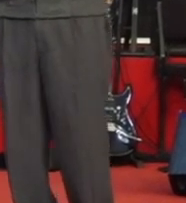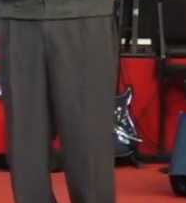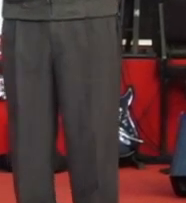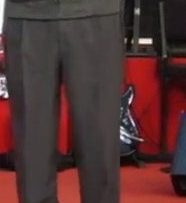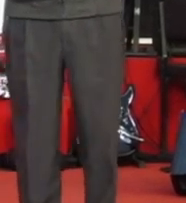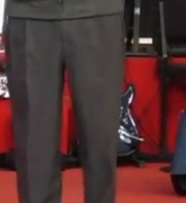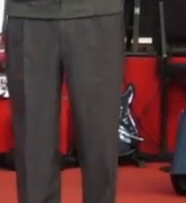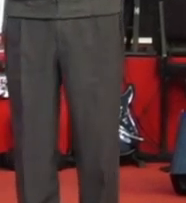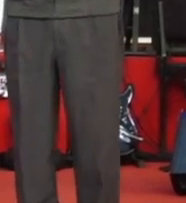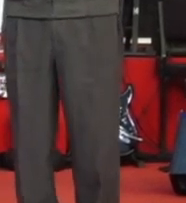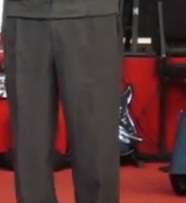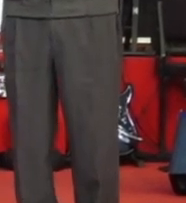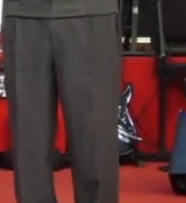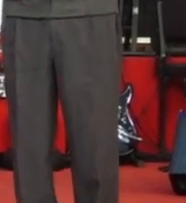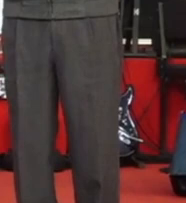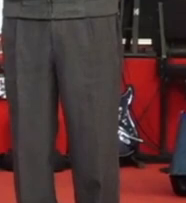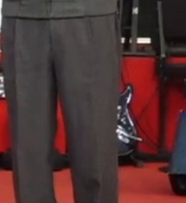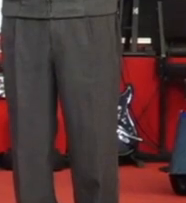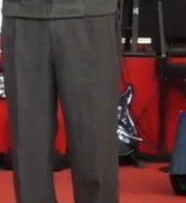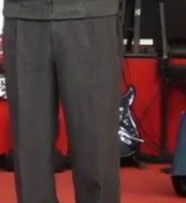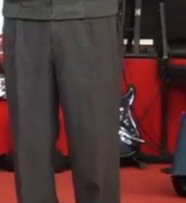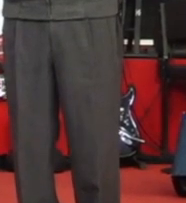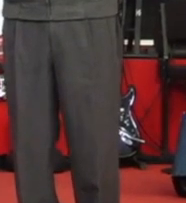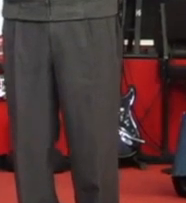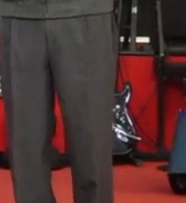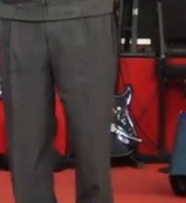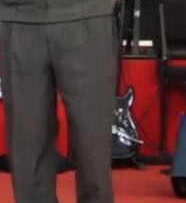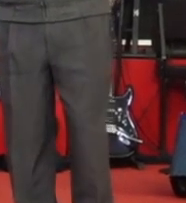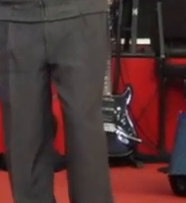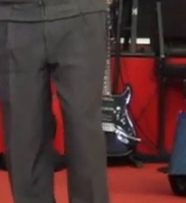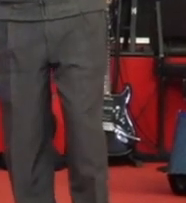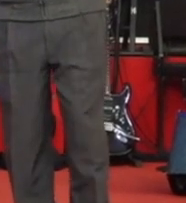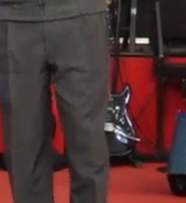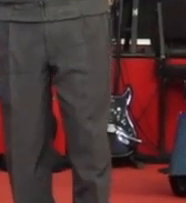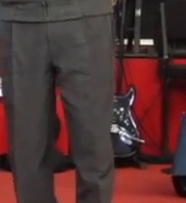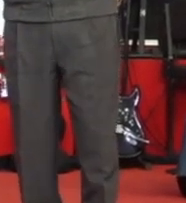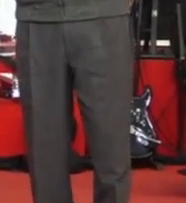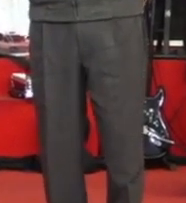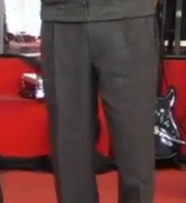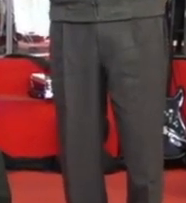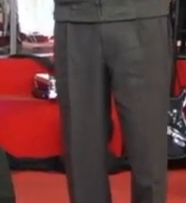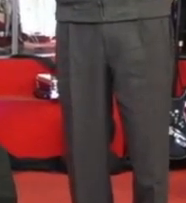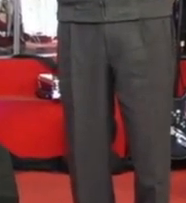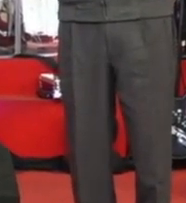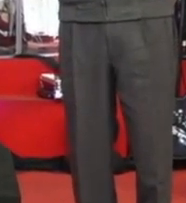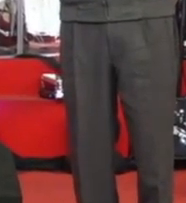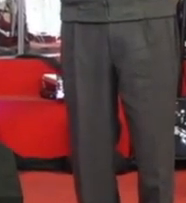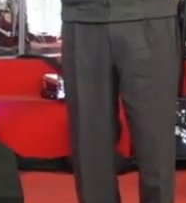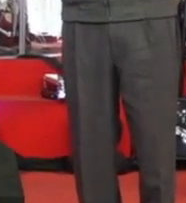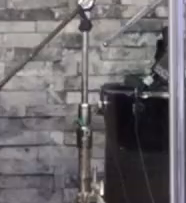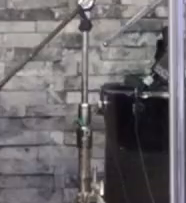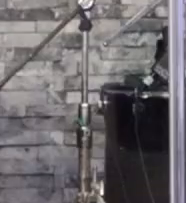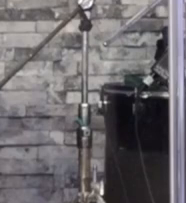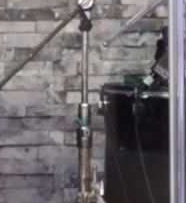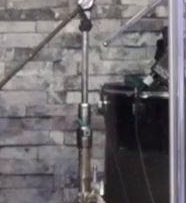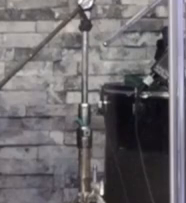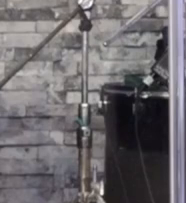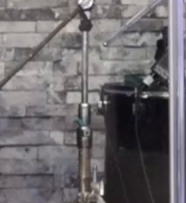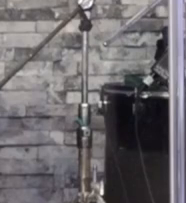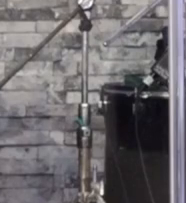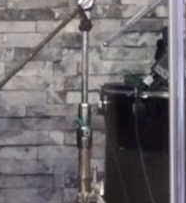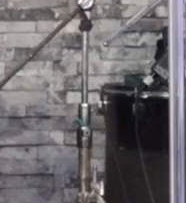kawaida. Or what we call kilimo biashara. Ama ni kilimo biashara. Fruits represent outward manifestation of a seed.